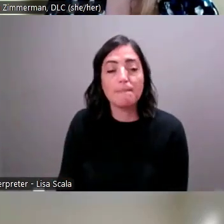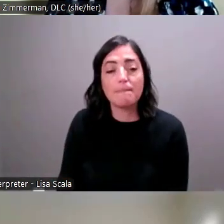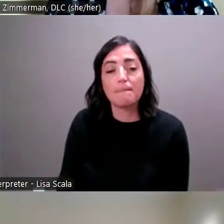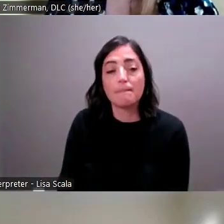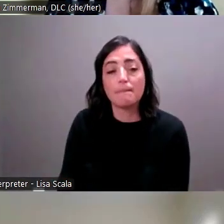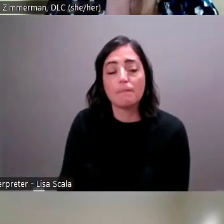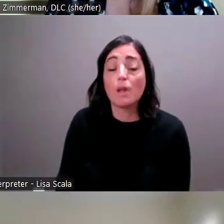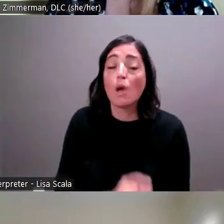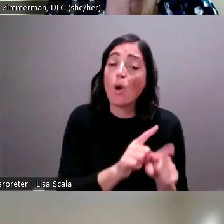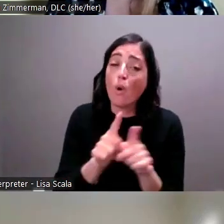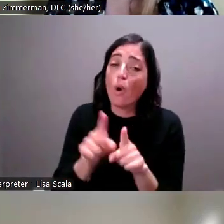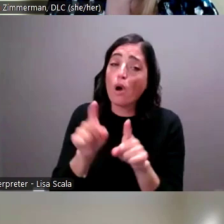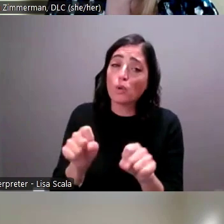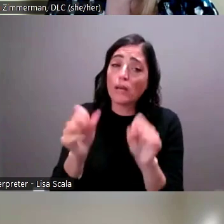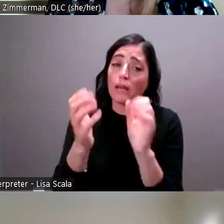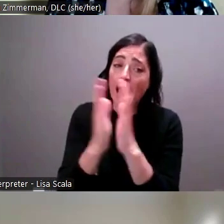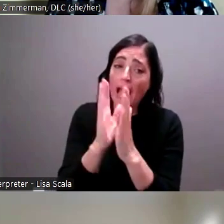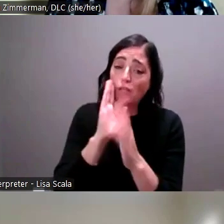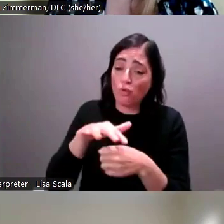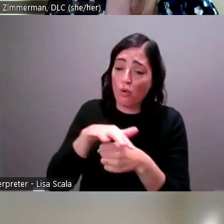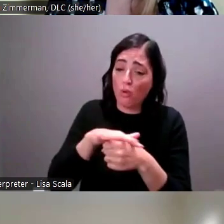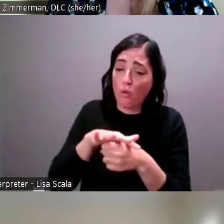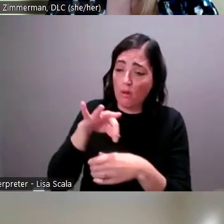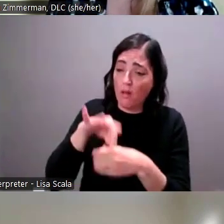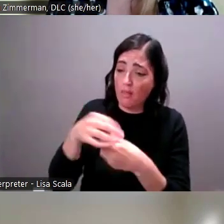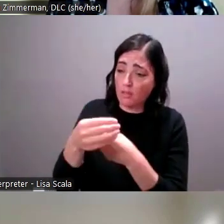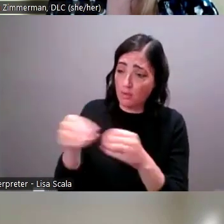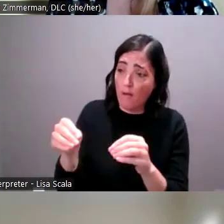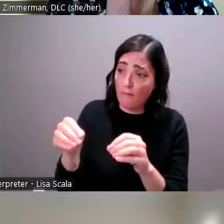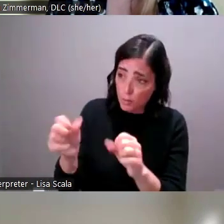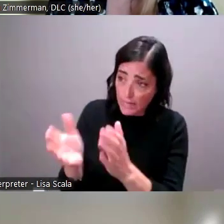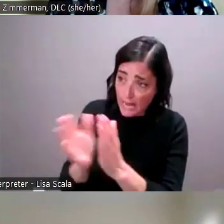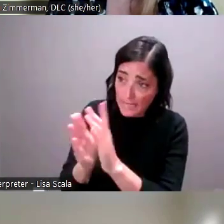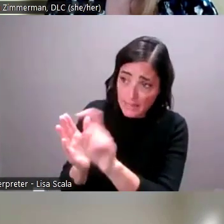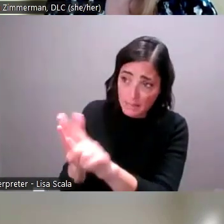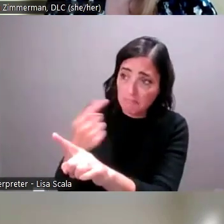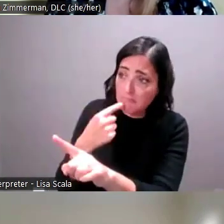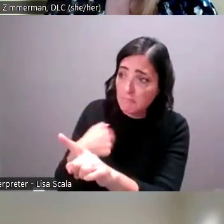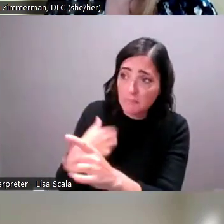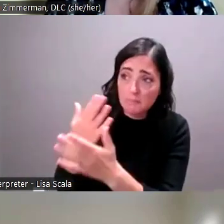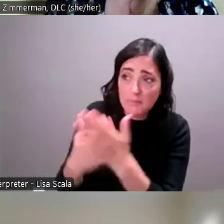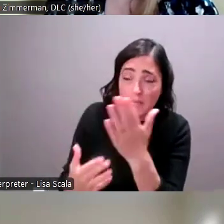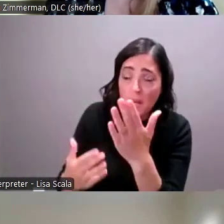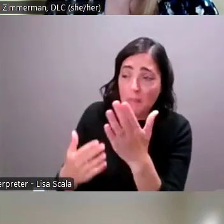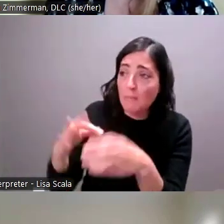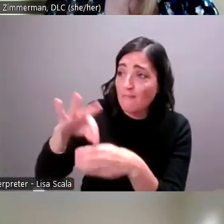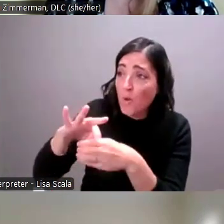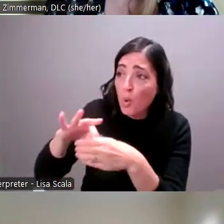And you can also ask your local election office to tell you about any sort of voting aids,